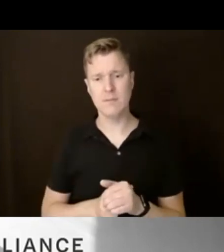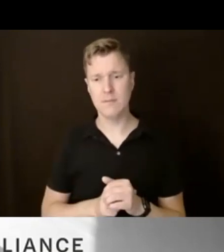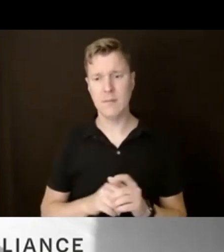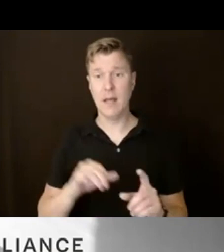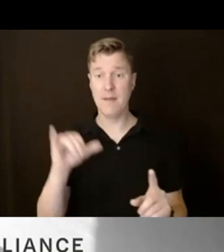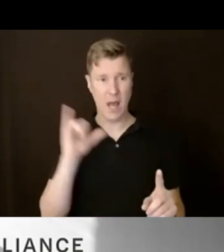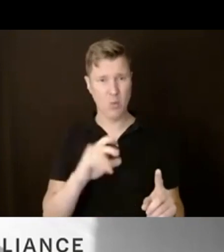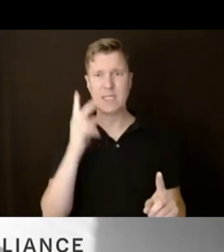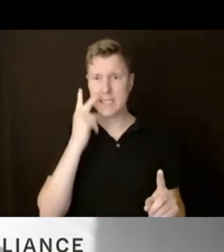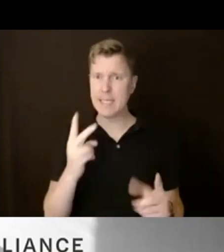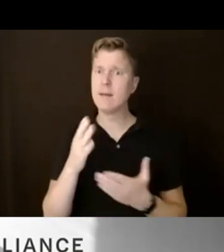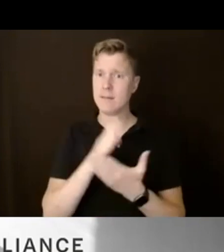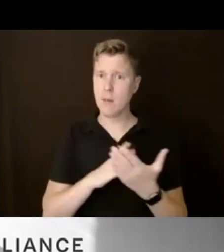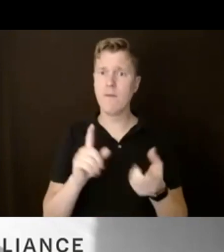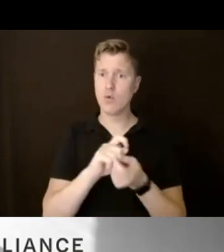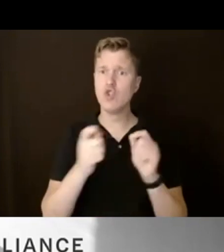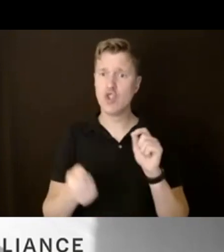those changes. And